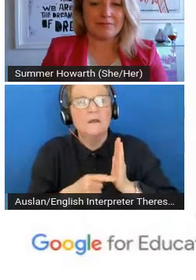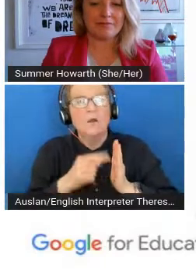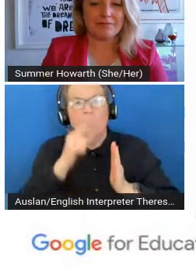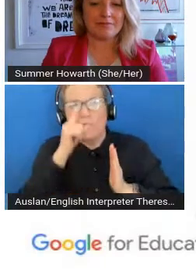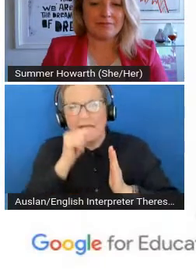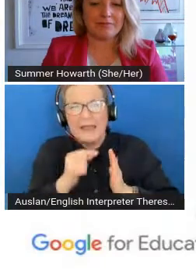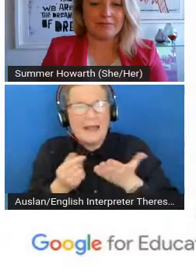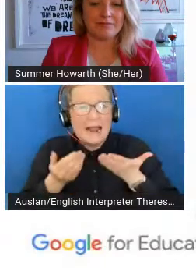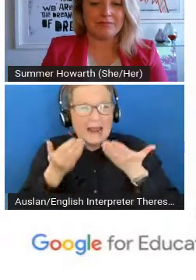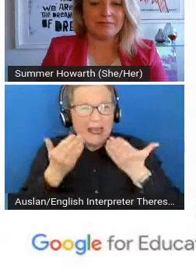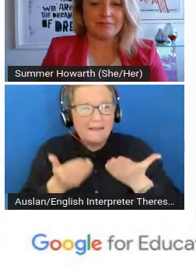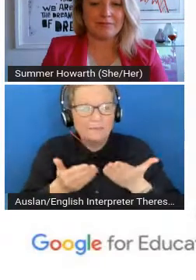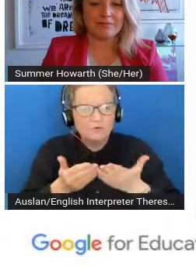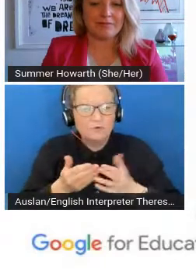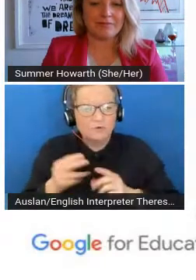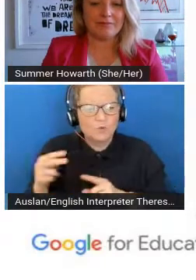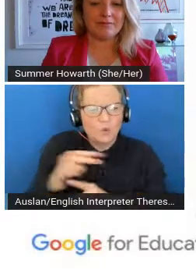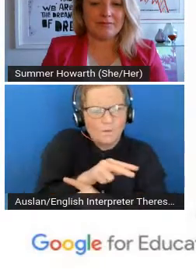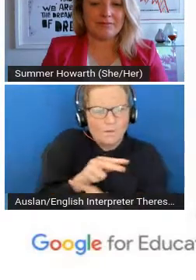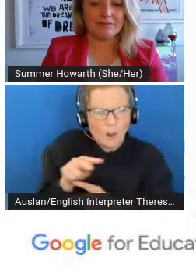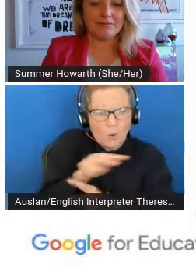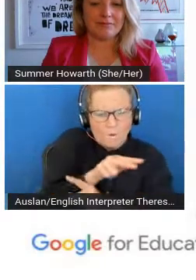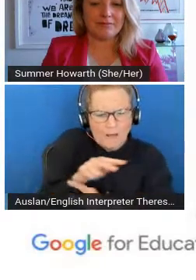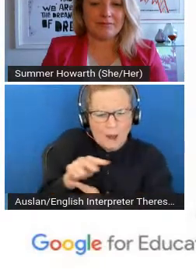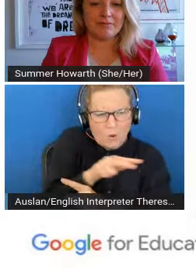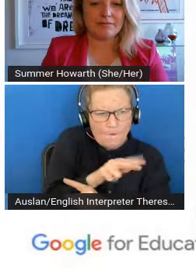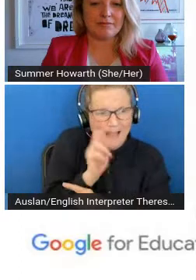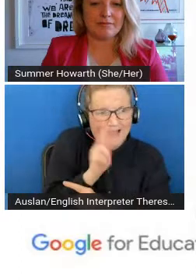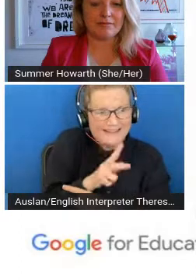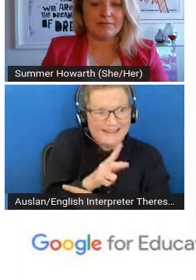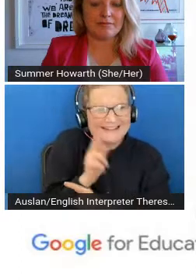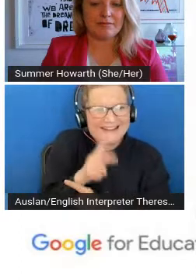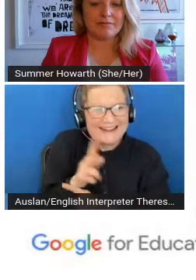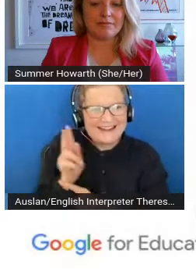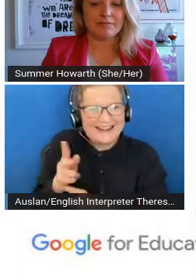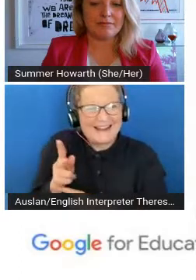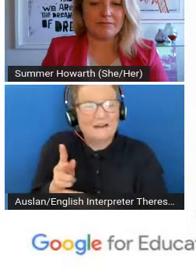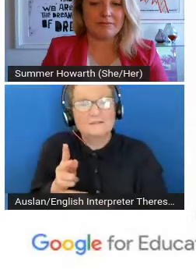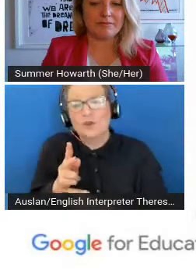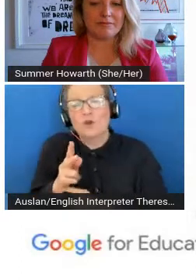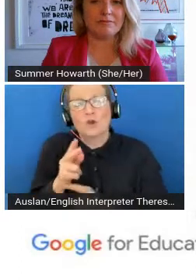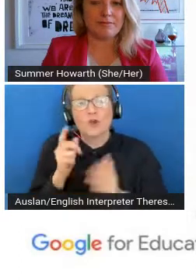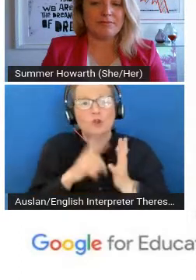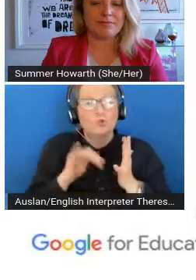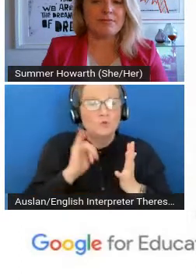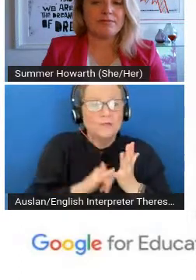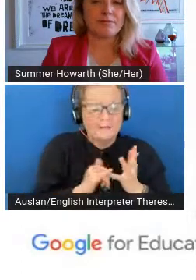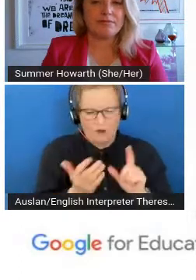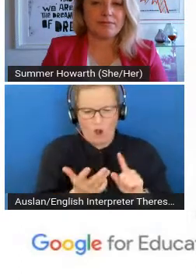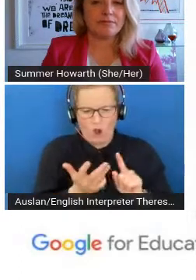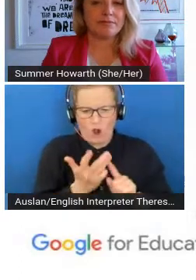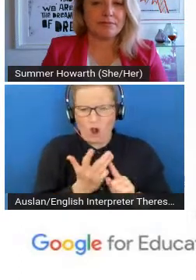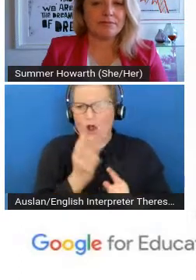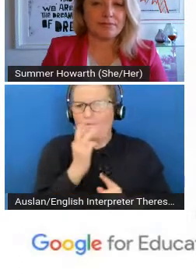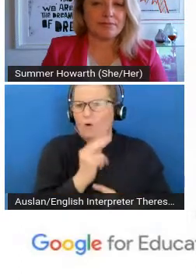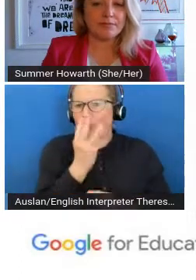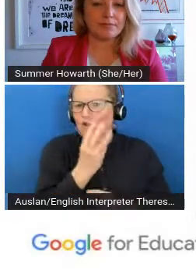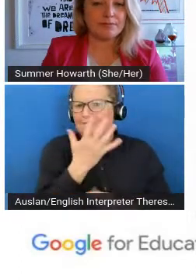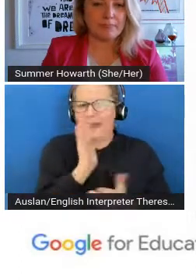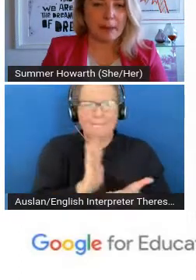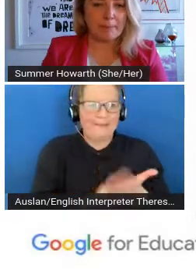much more than if it's just, by the way, Tuesday 9 o'clock for 35 minutes. It is really